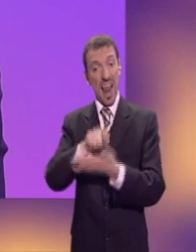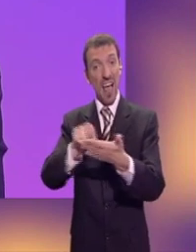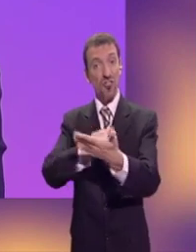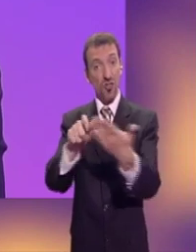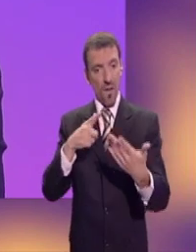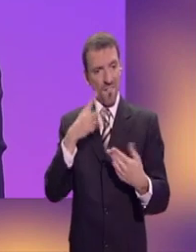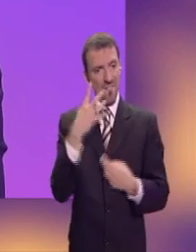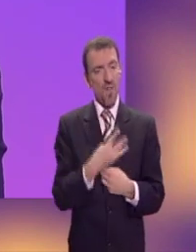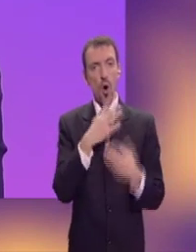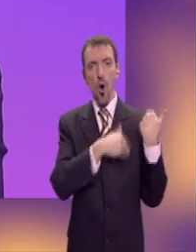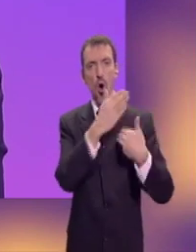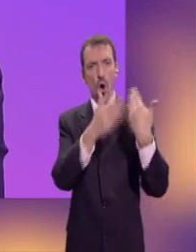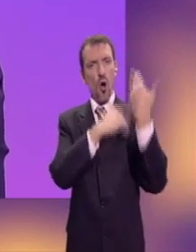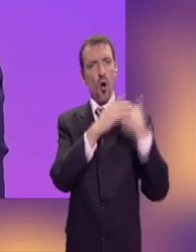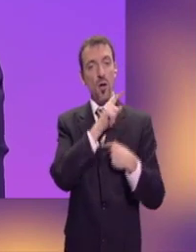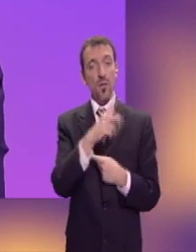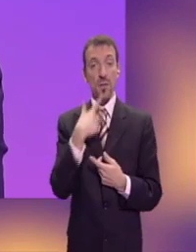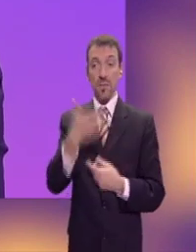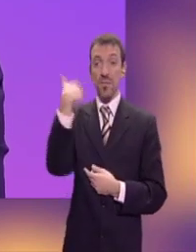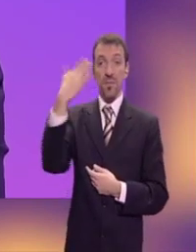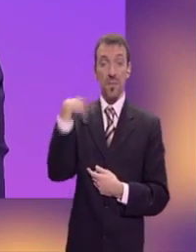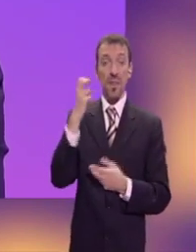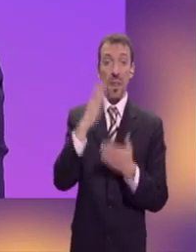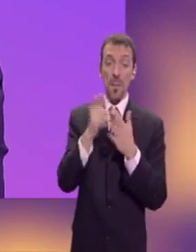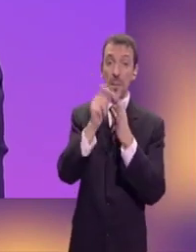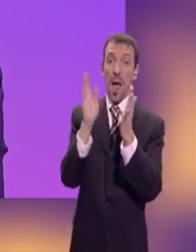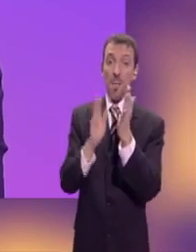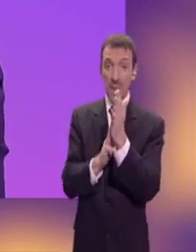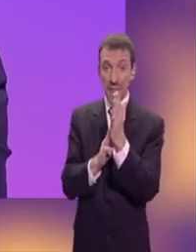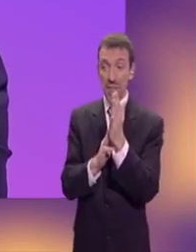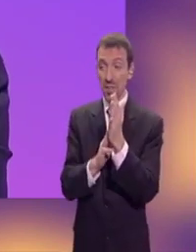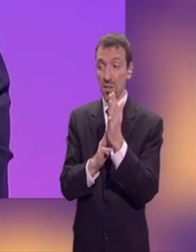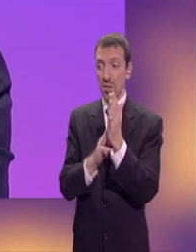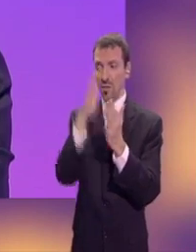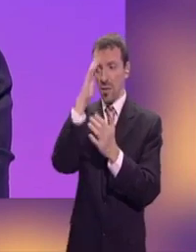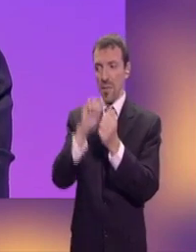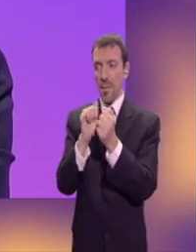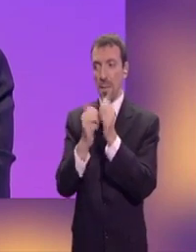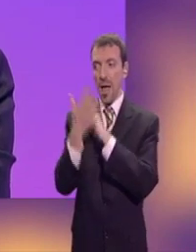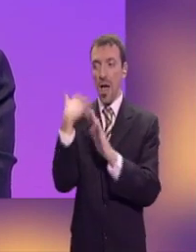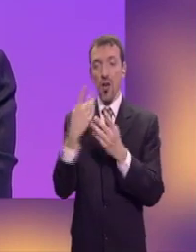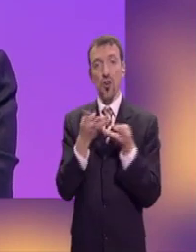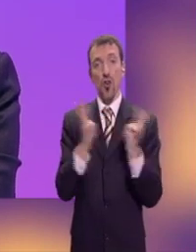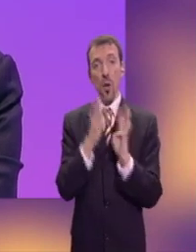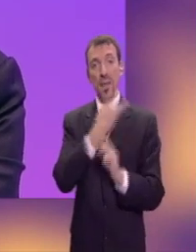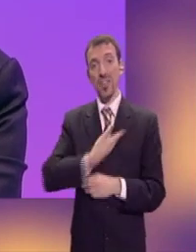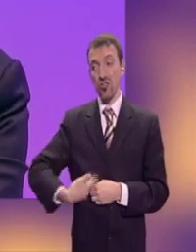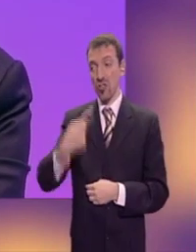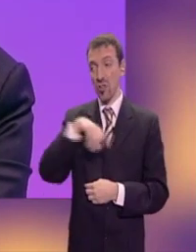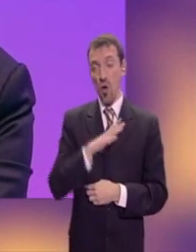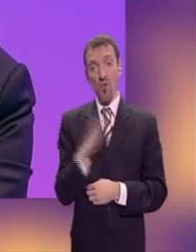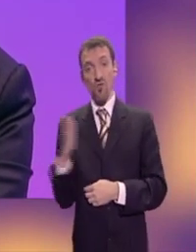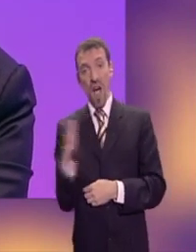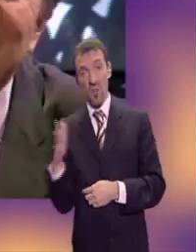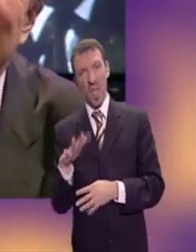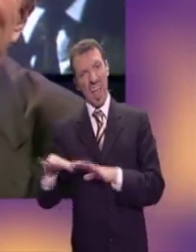4. And in the old days, when I was being mildly critical of the Prime Minister, remember, from a position which, in the period we're talking about, I was on the right wing of the